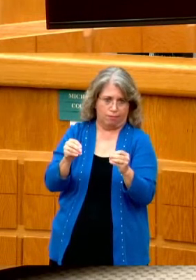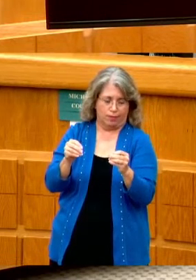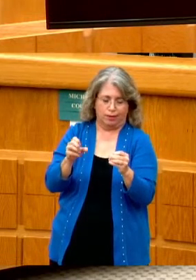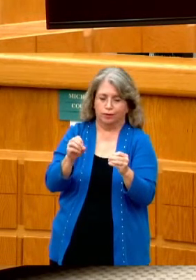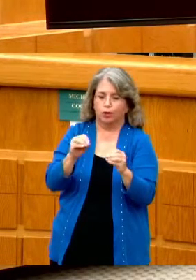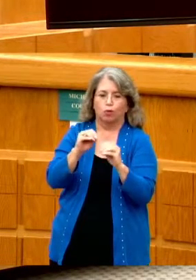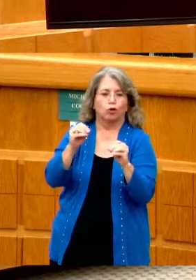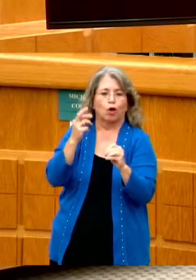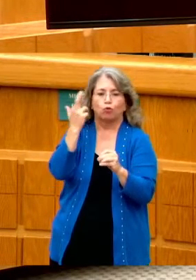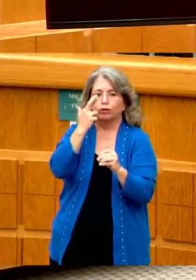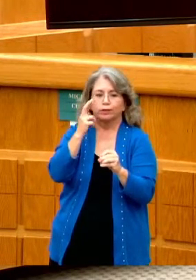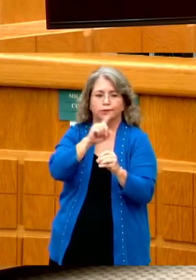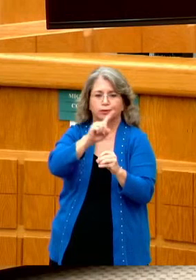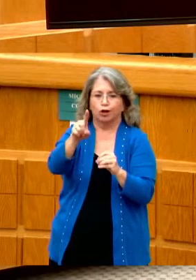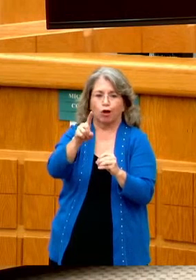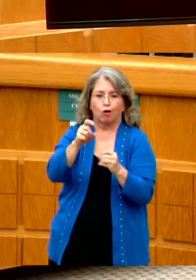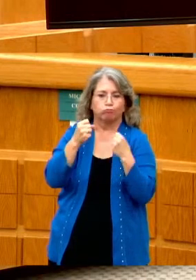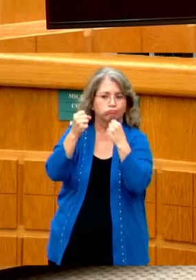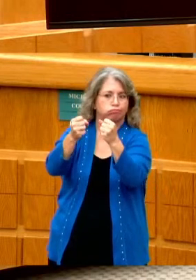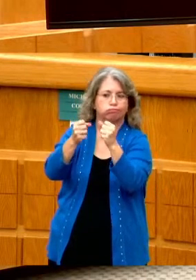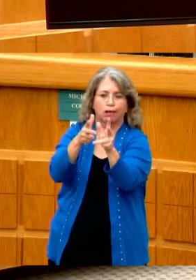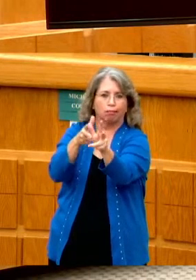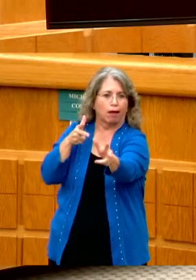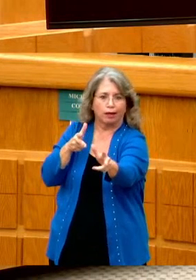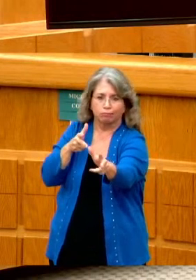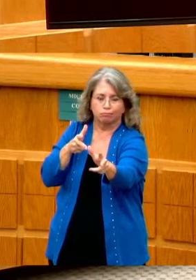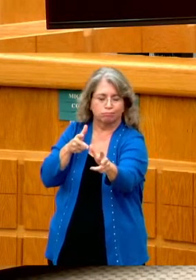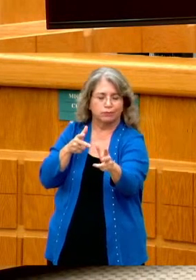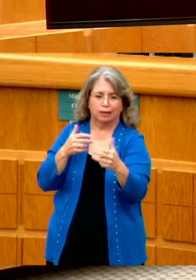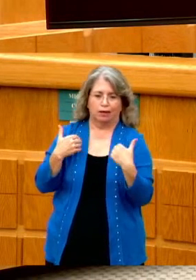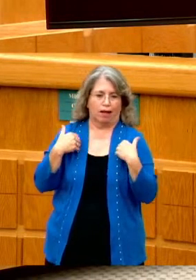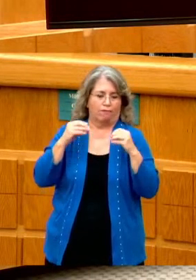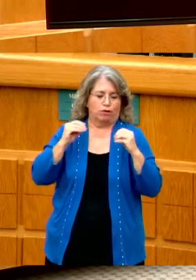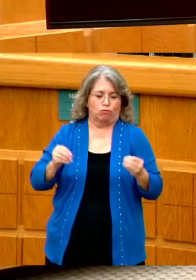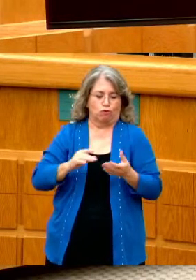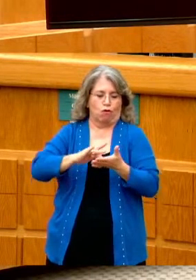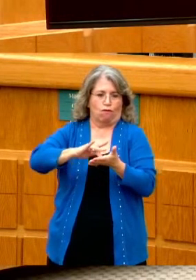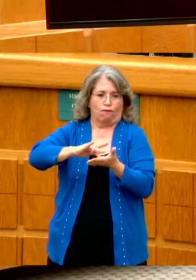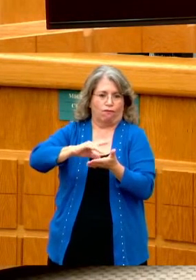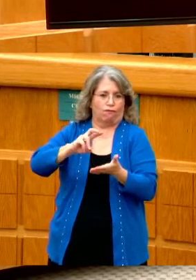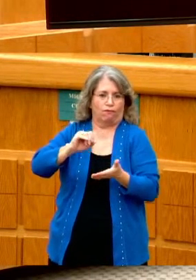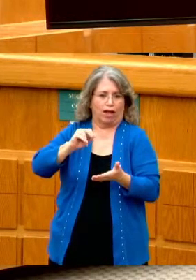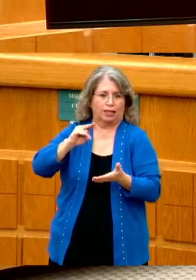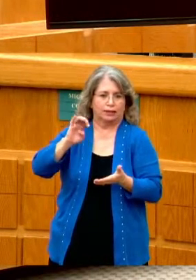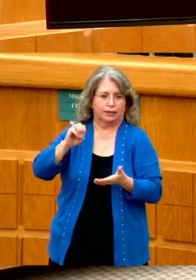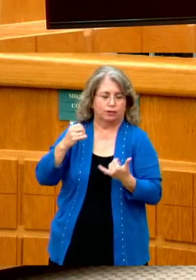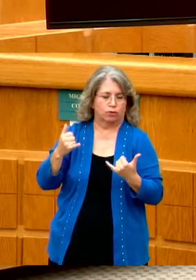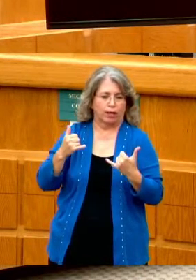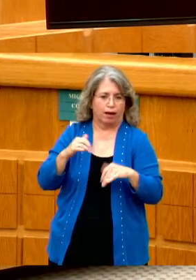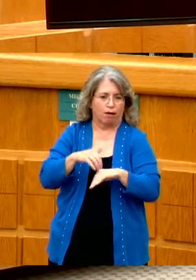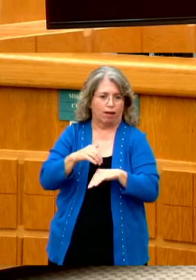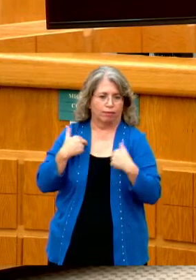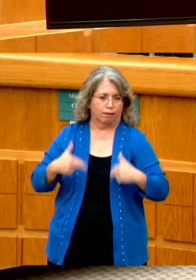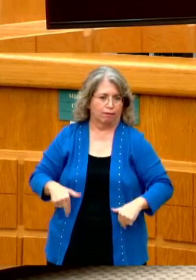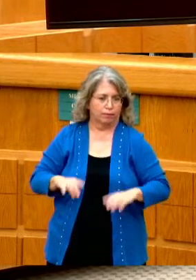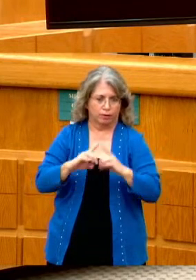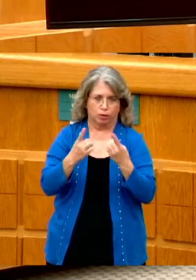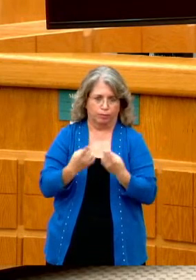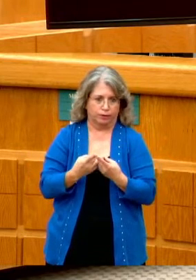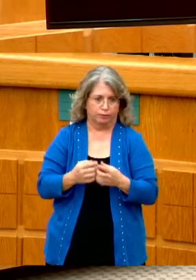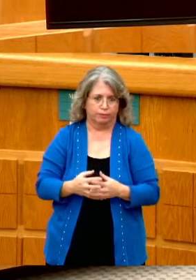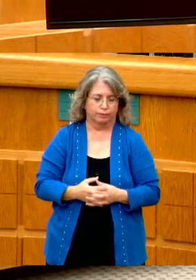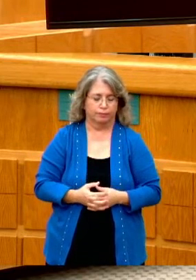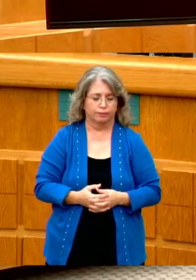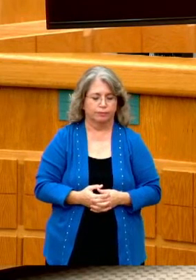reason to line up and to get in line currently because there is no vaccine at the Health District at this time. ¿Dónde se está